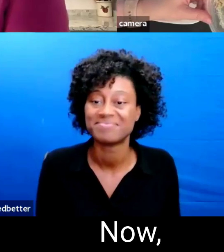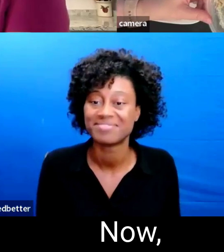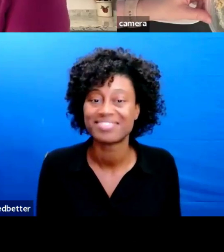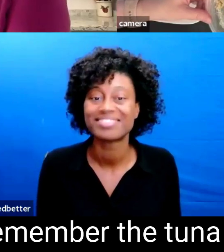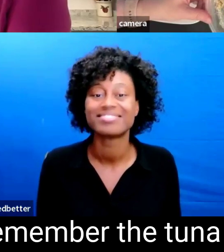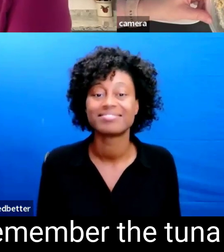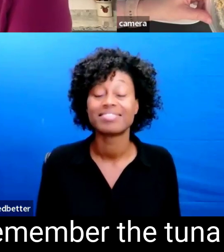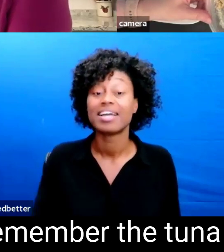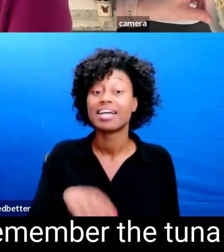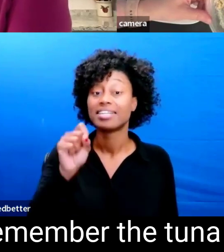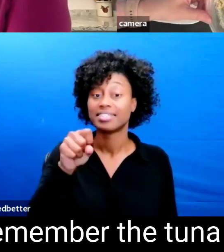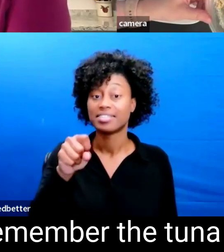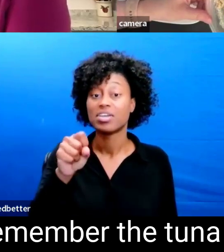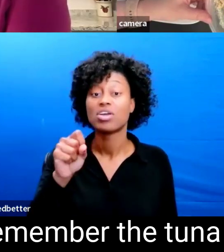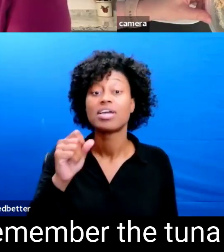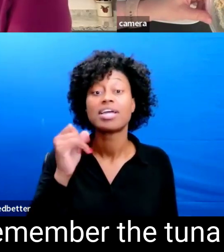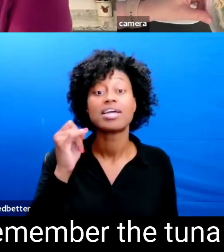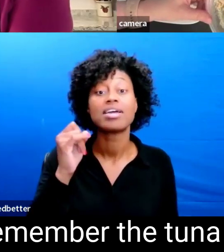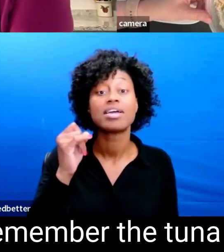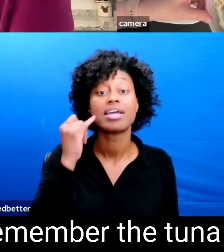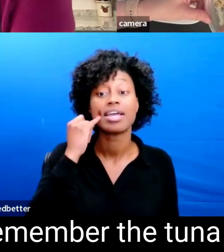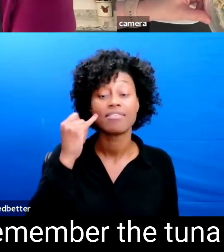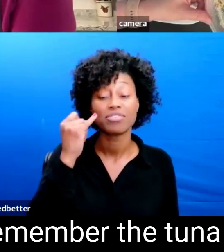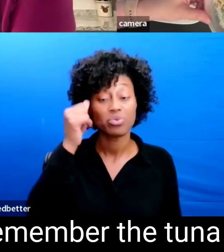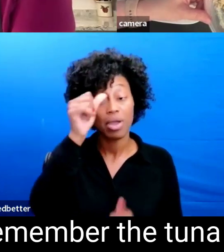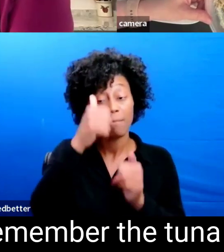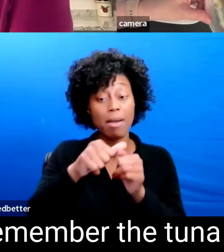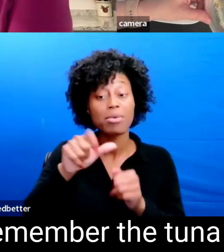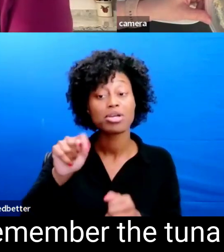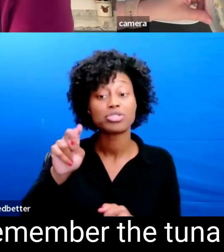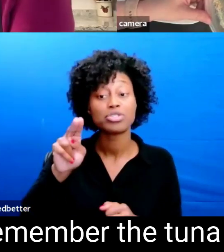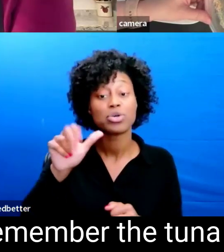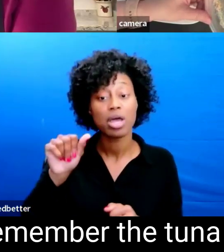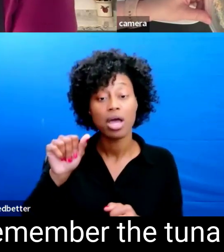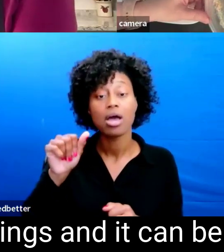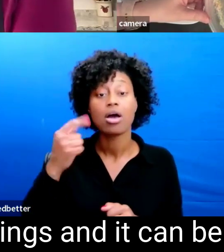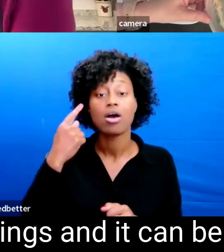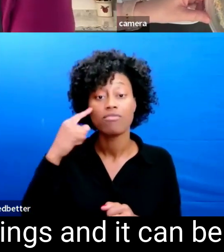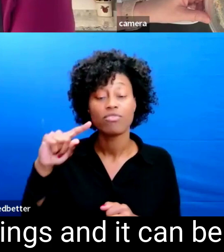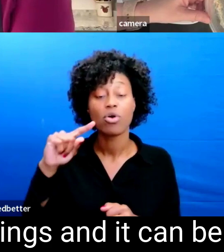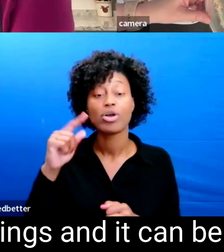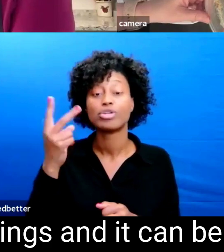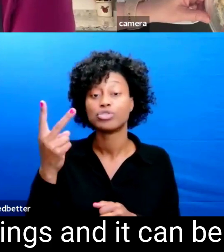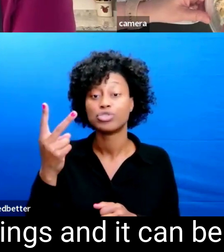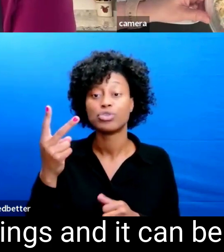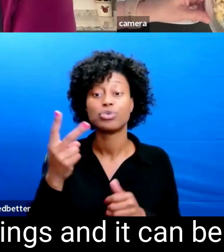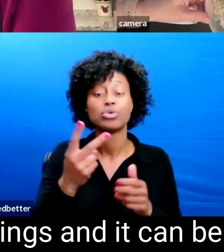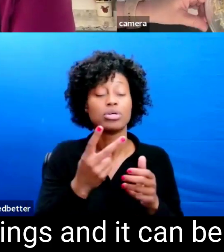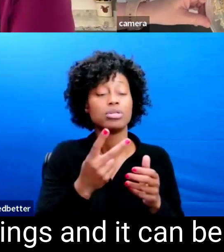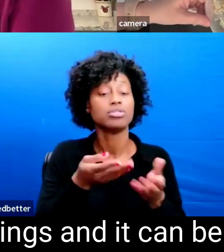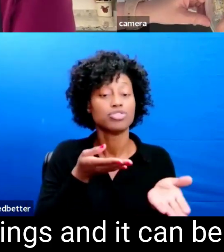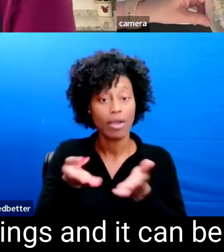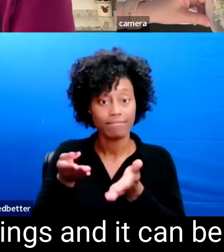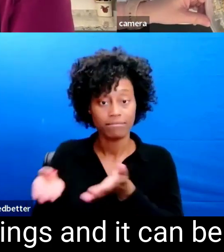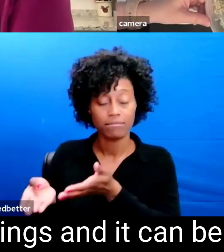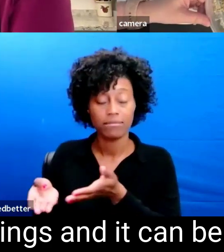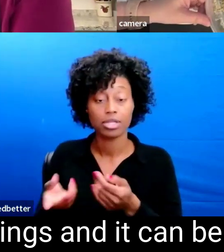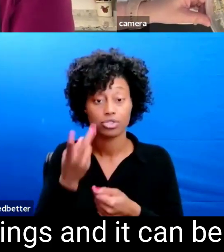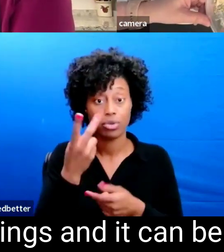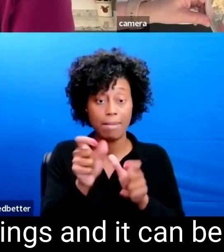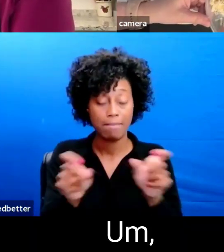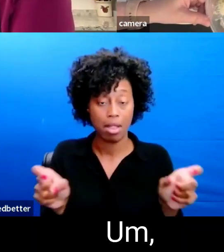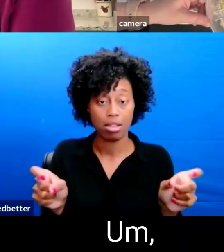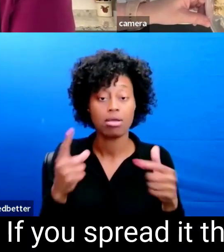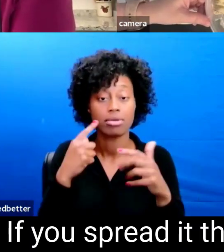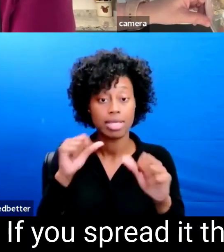yeah. Now, if you originally remember, the tuna was set up to be for 2 servings, and it can be set